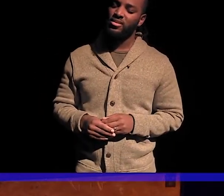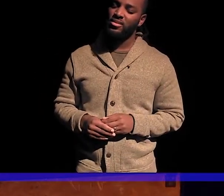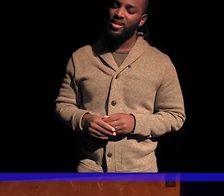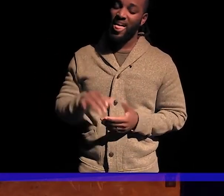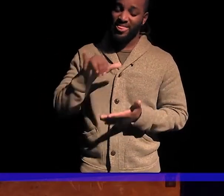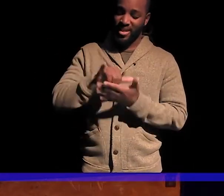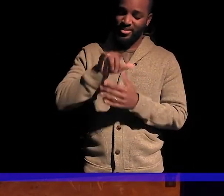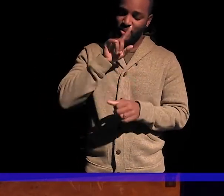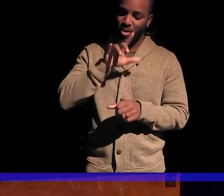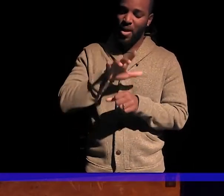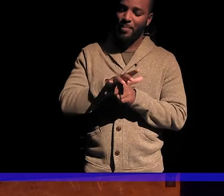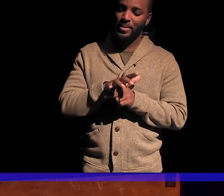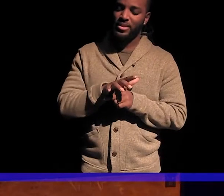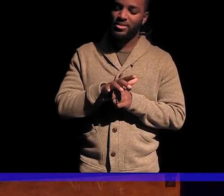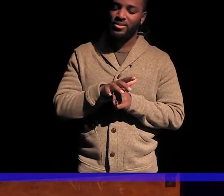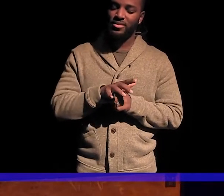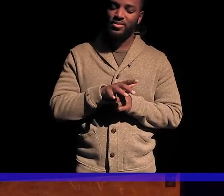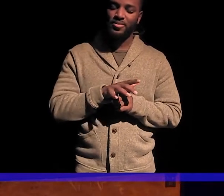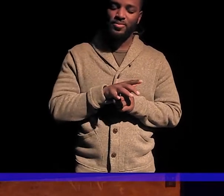That's the promise.